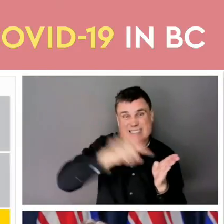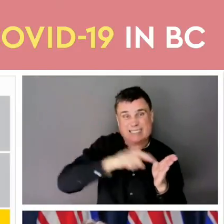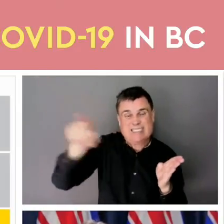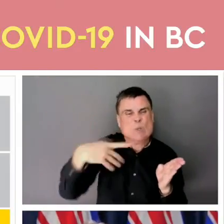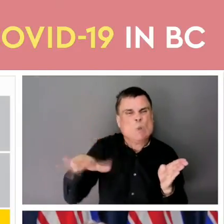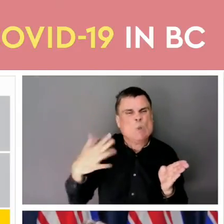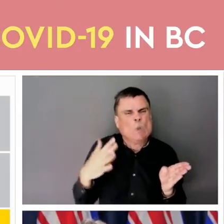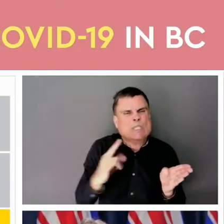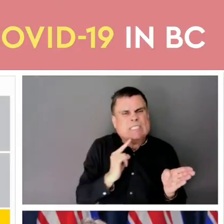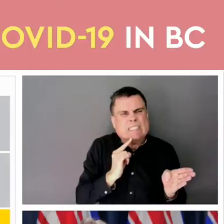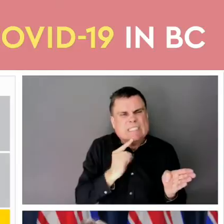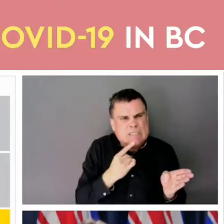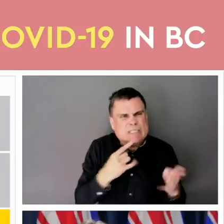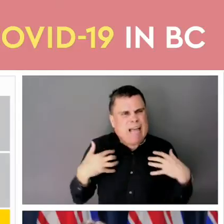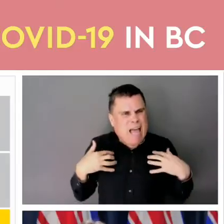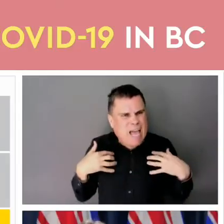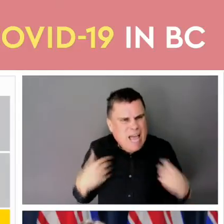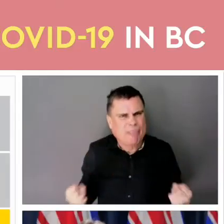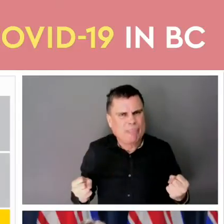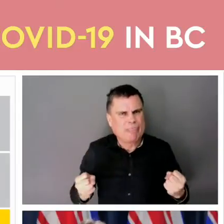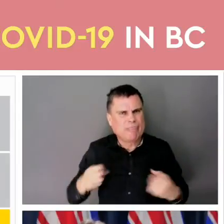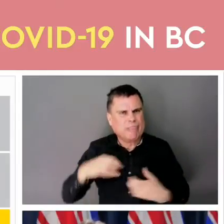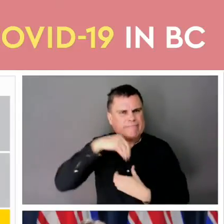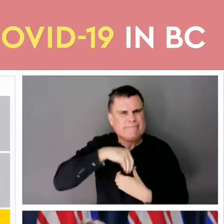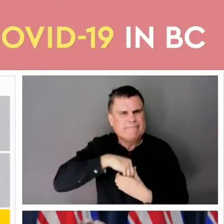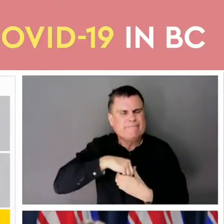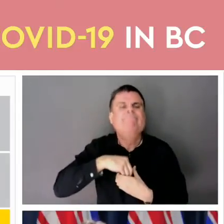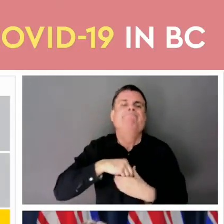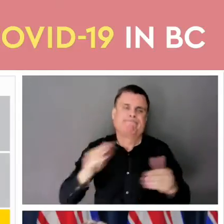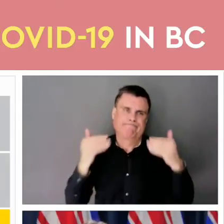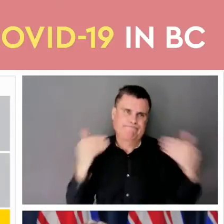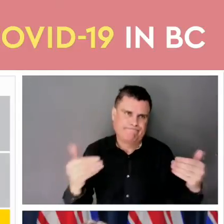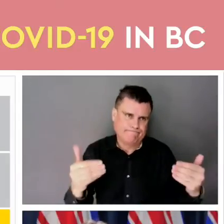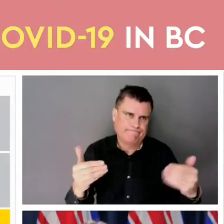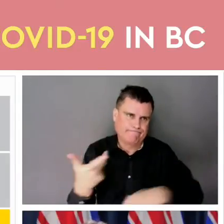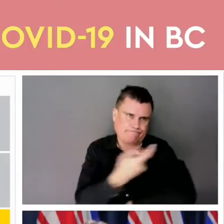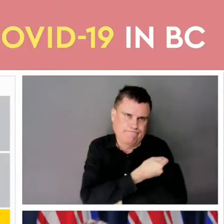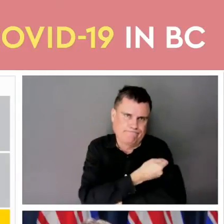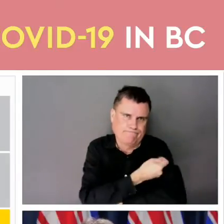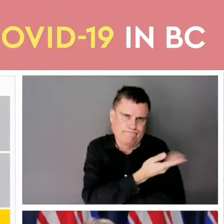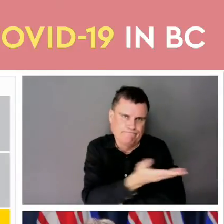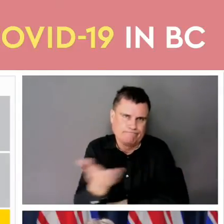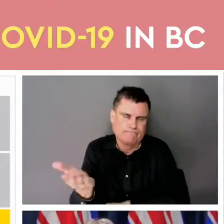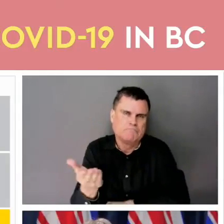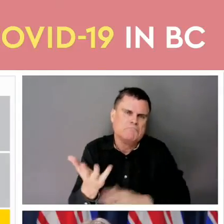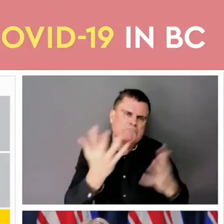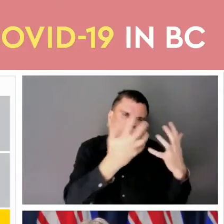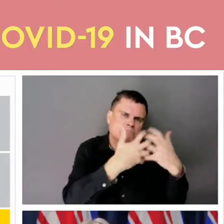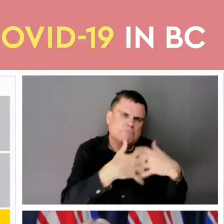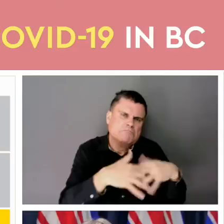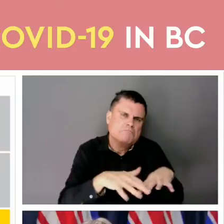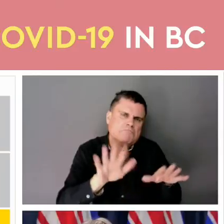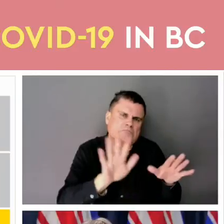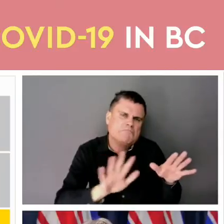be lining them up with the group aged, 70